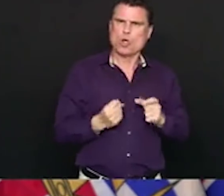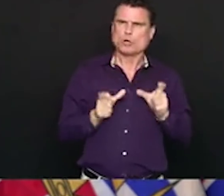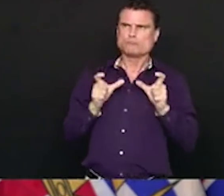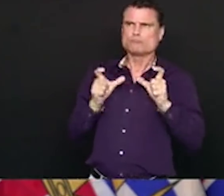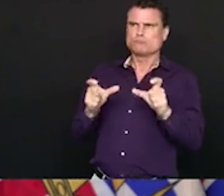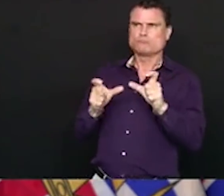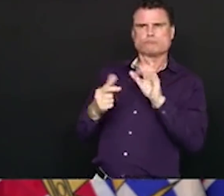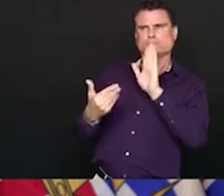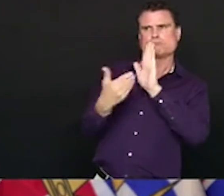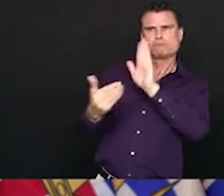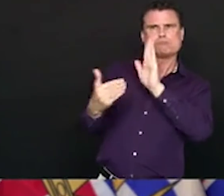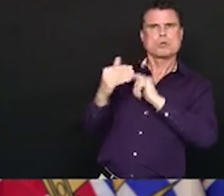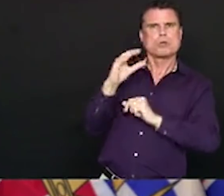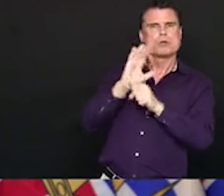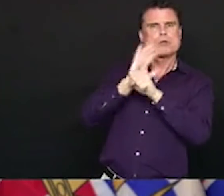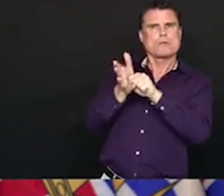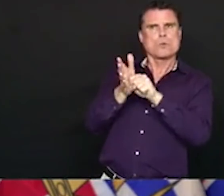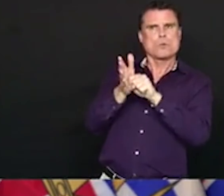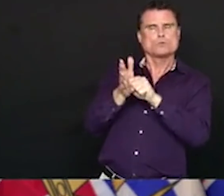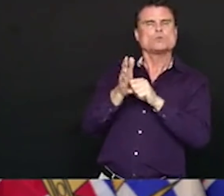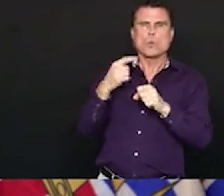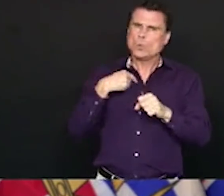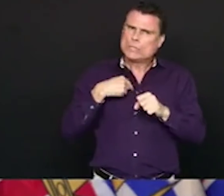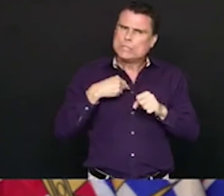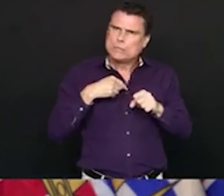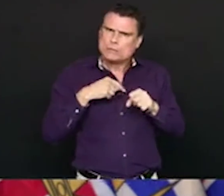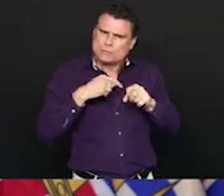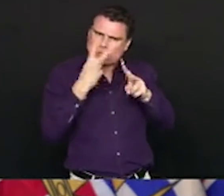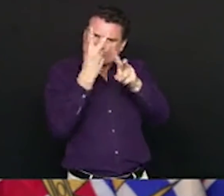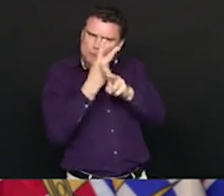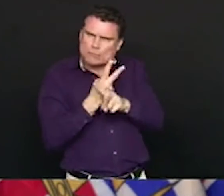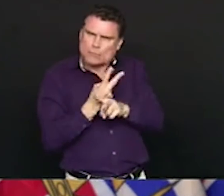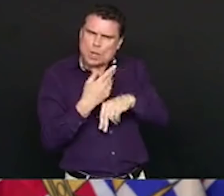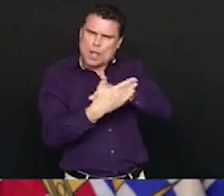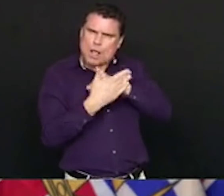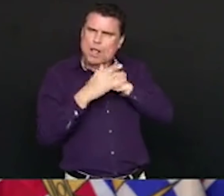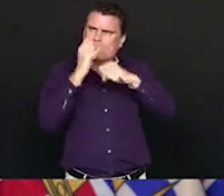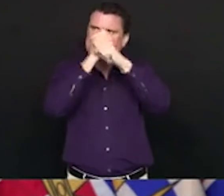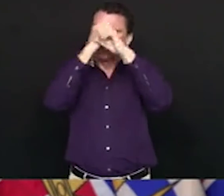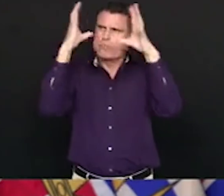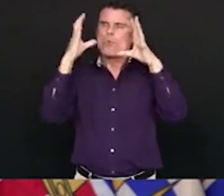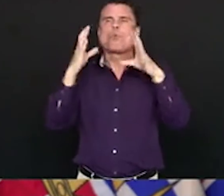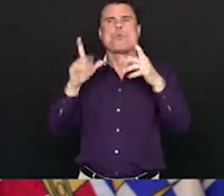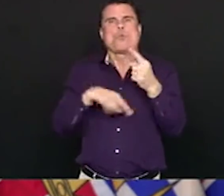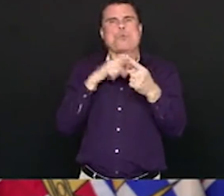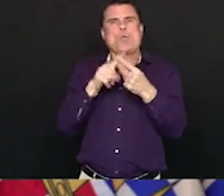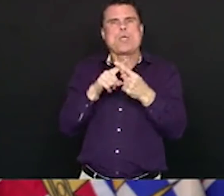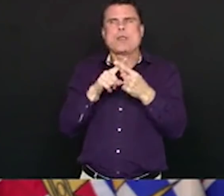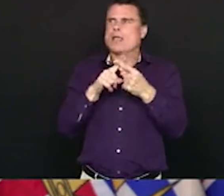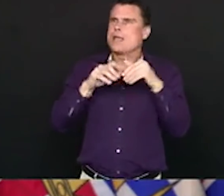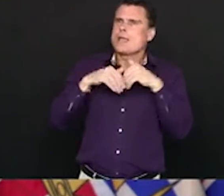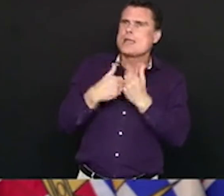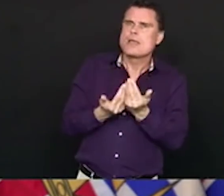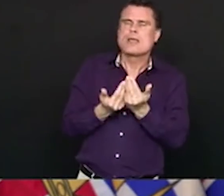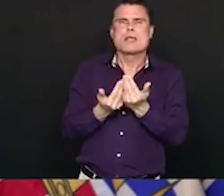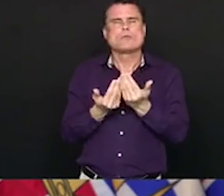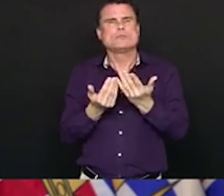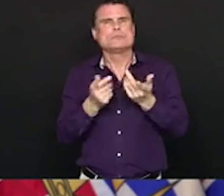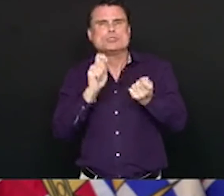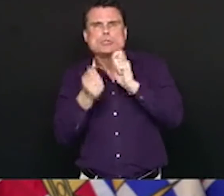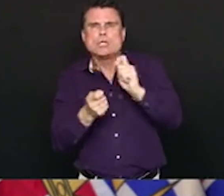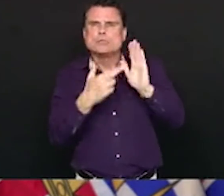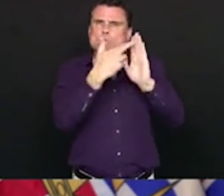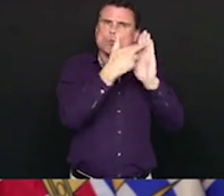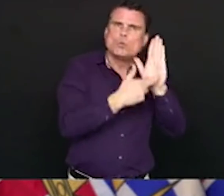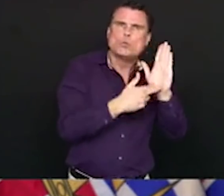we are also considering, and we are developing our roadmap both for how we will look at the healthcare sector, but also